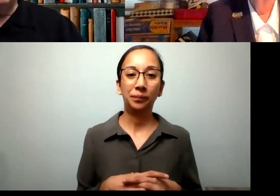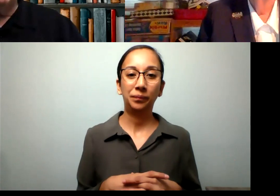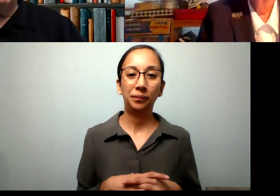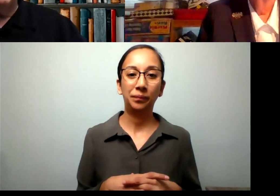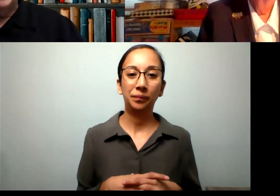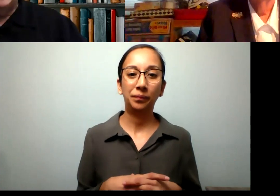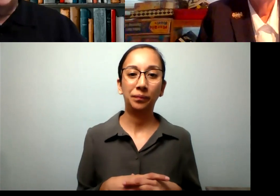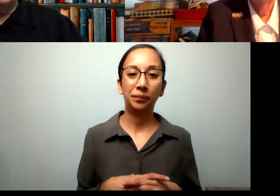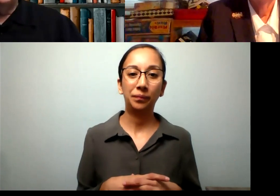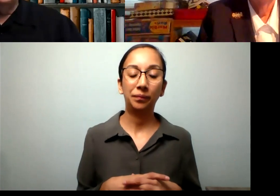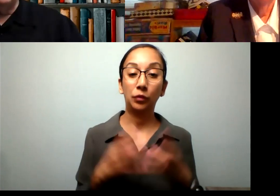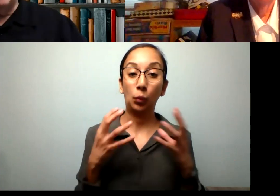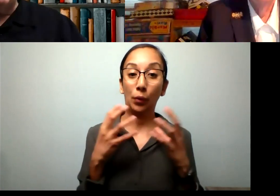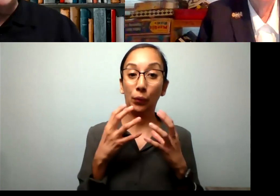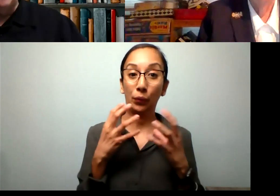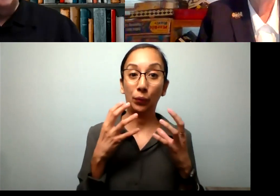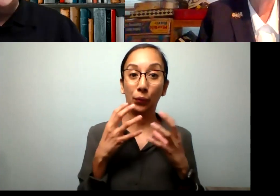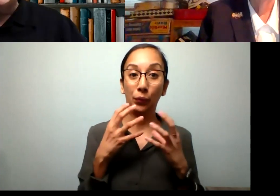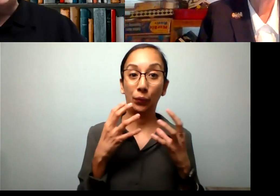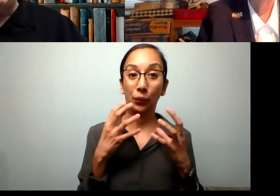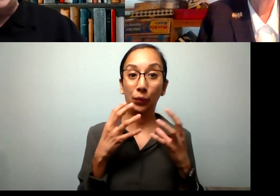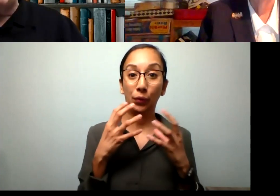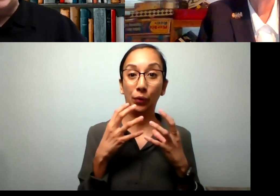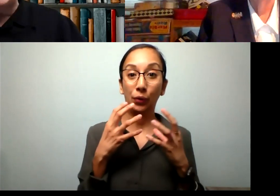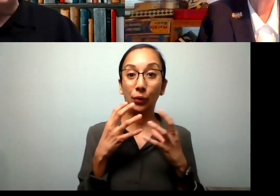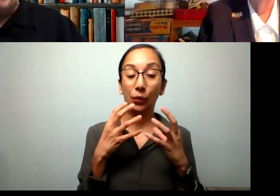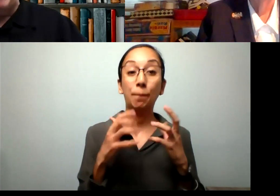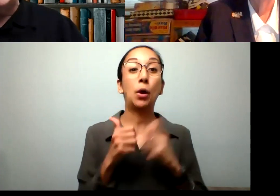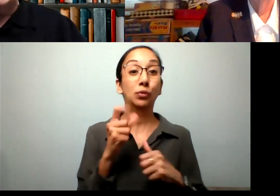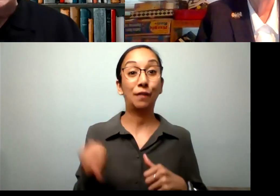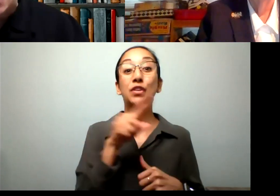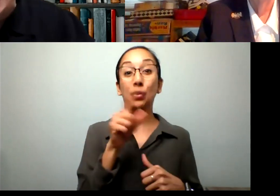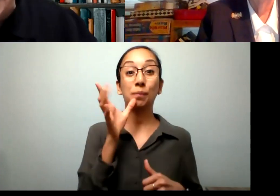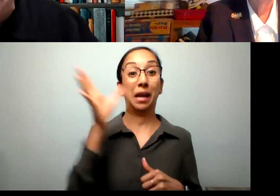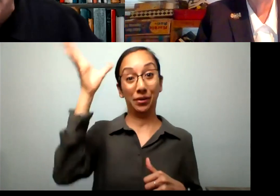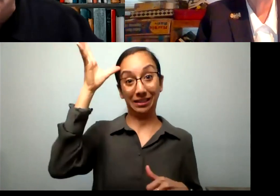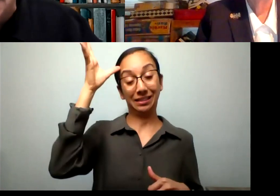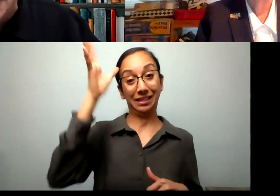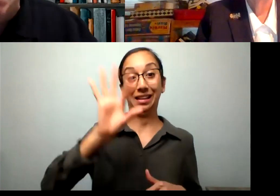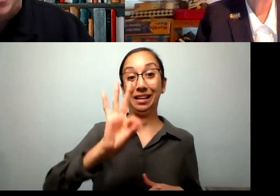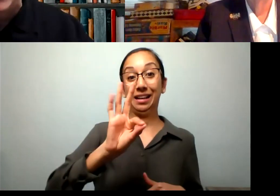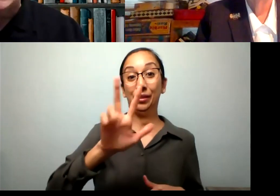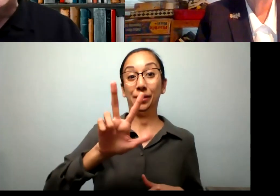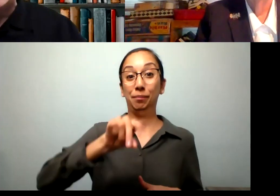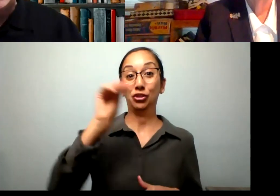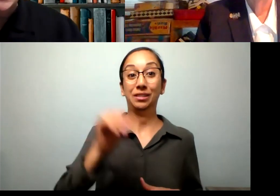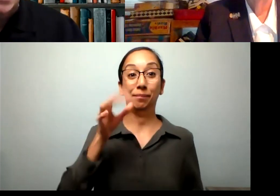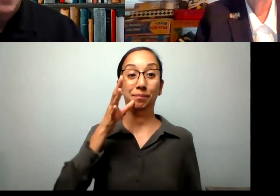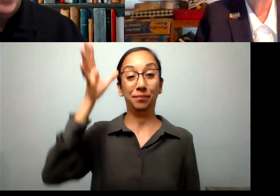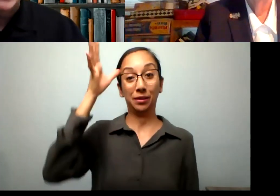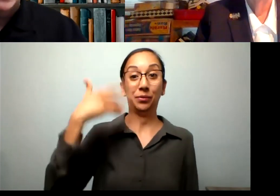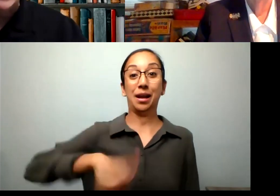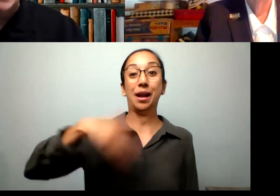Wow. The great majority is, as you may have guessed, parents. 93% parents. That's